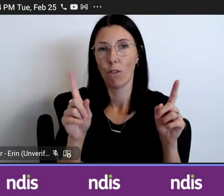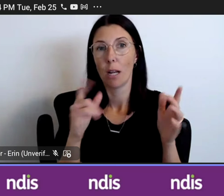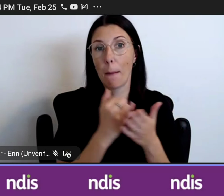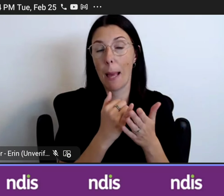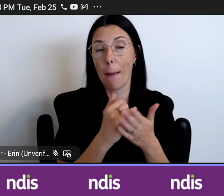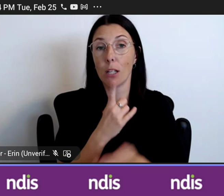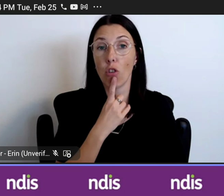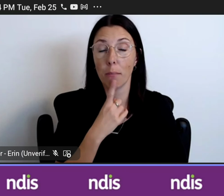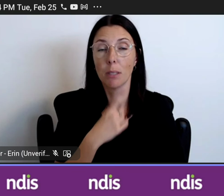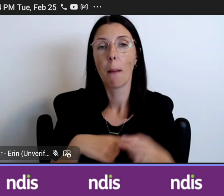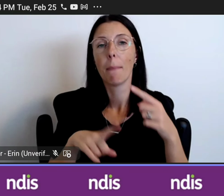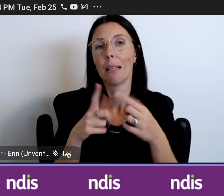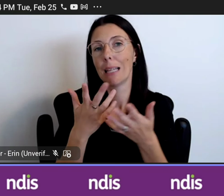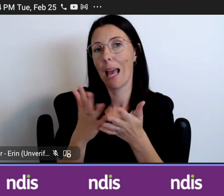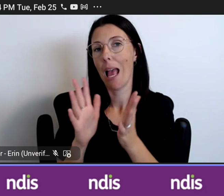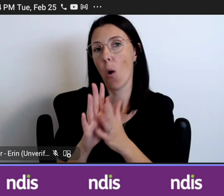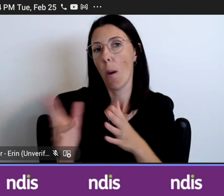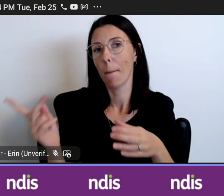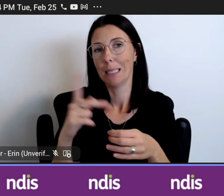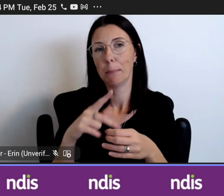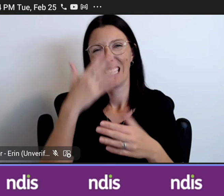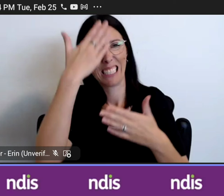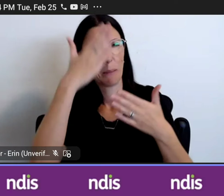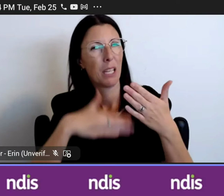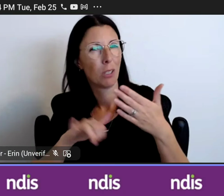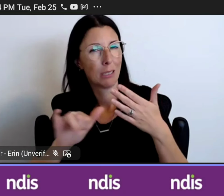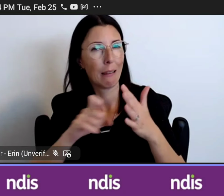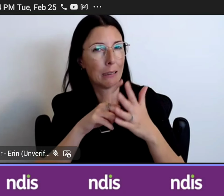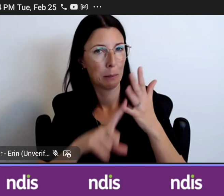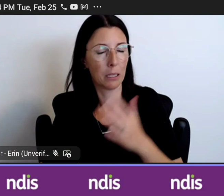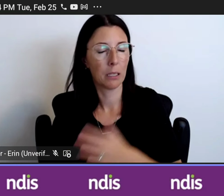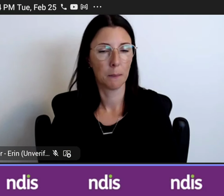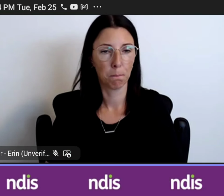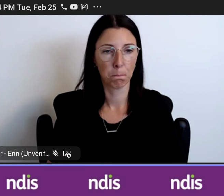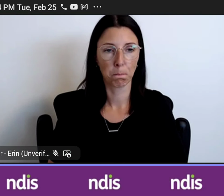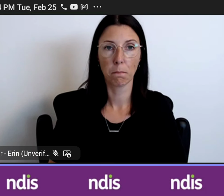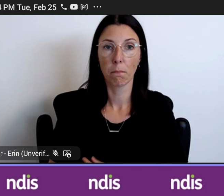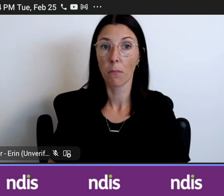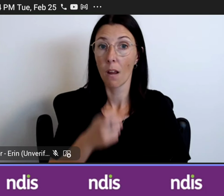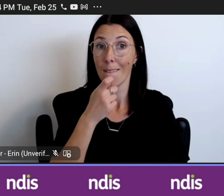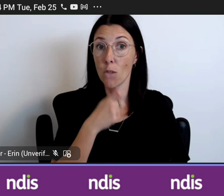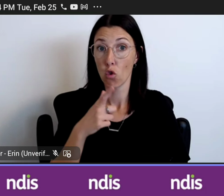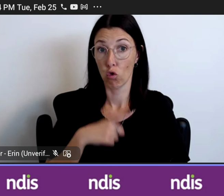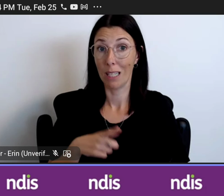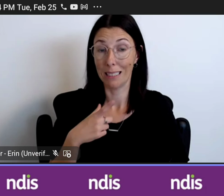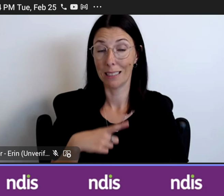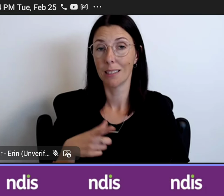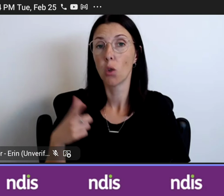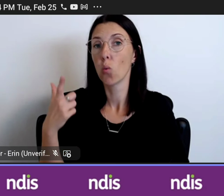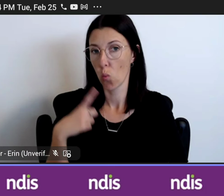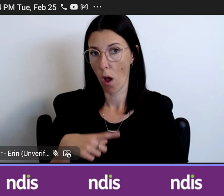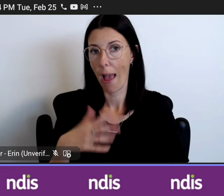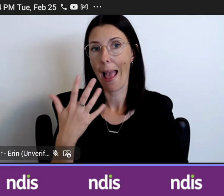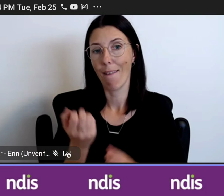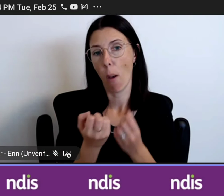their disability. So there are a few reasons why there may be multiple impairment